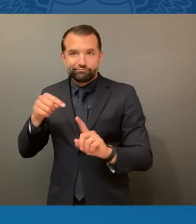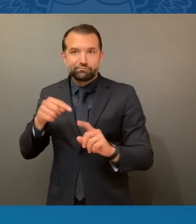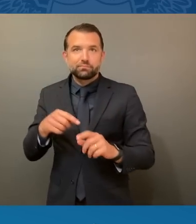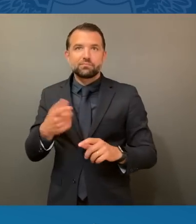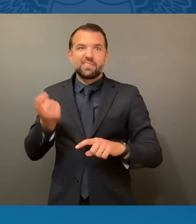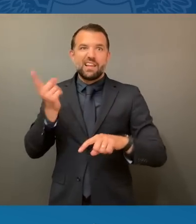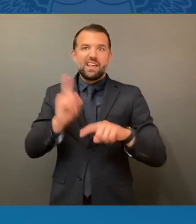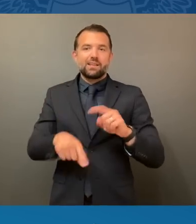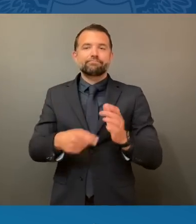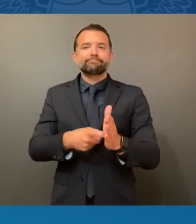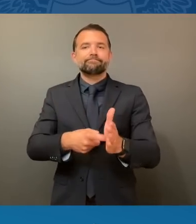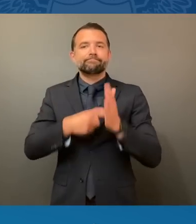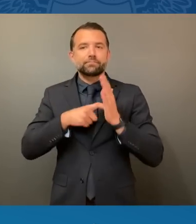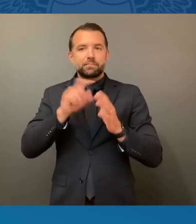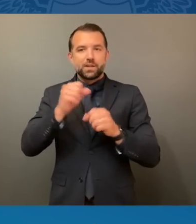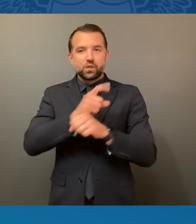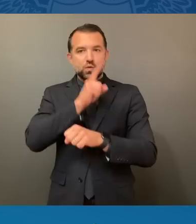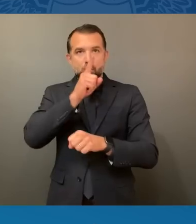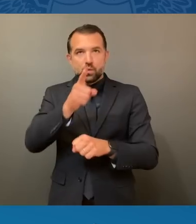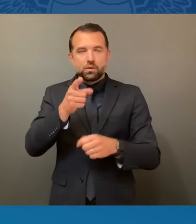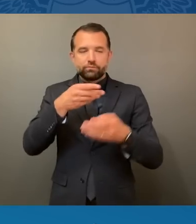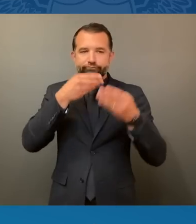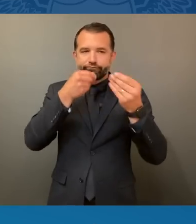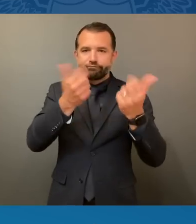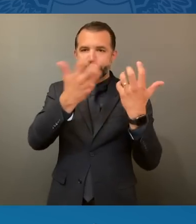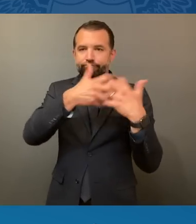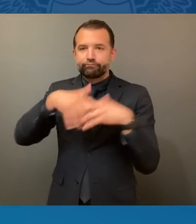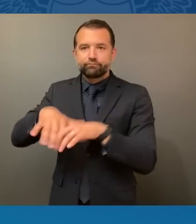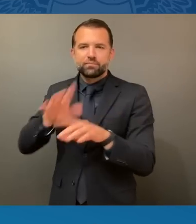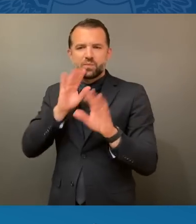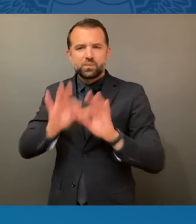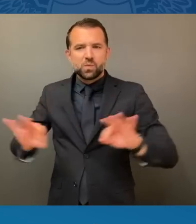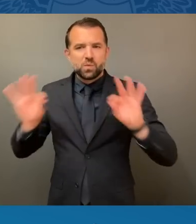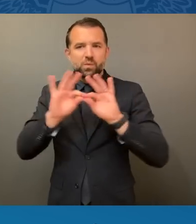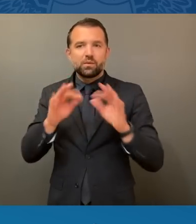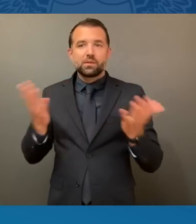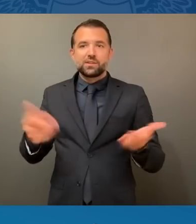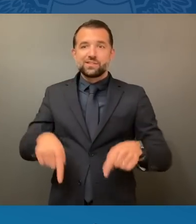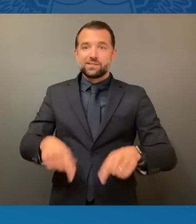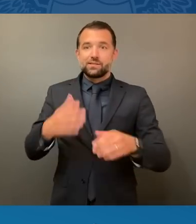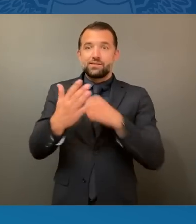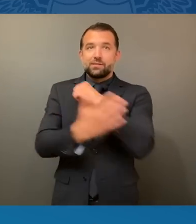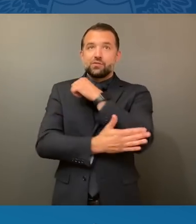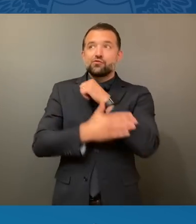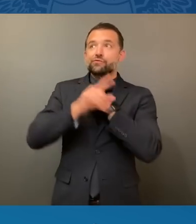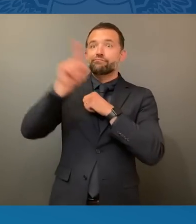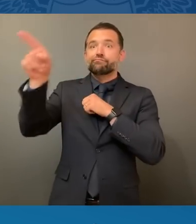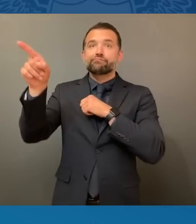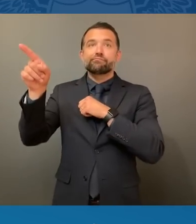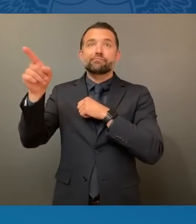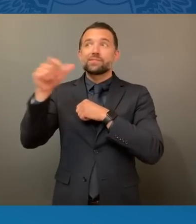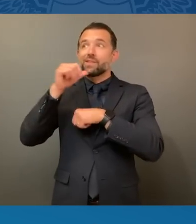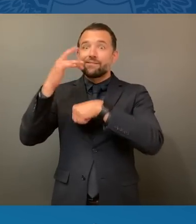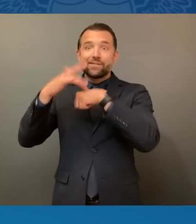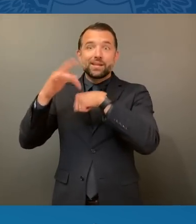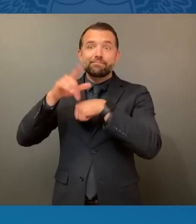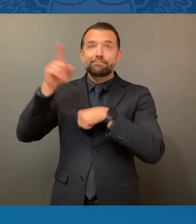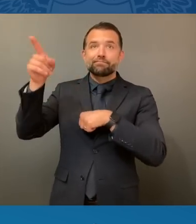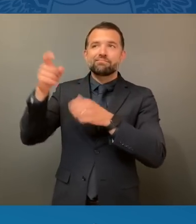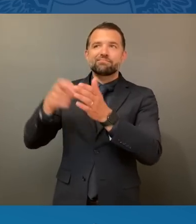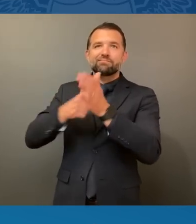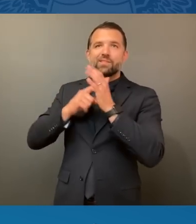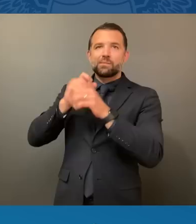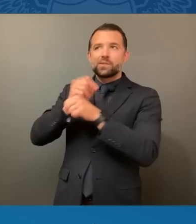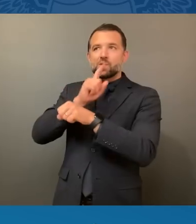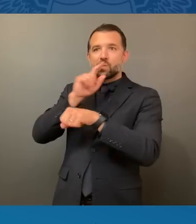essential products from foreign countries where they may not be available to us, but also thinking about it in terms of an investment